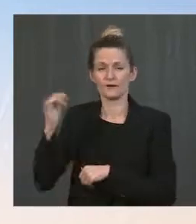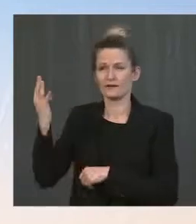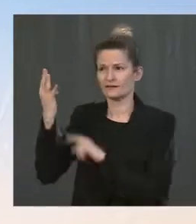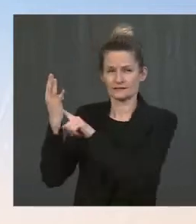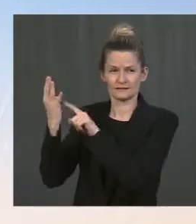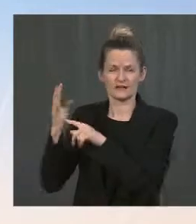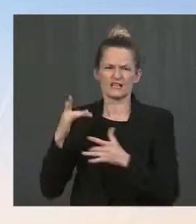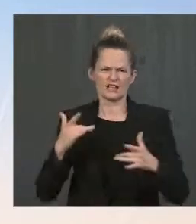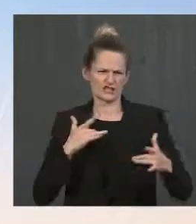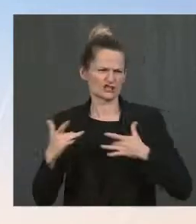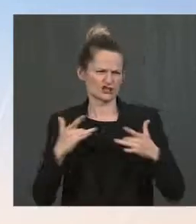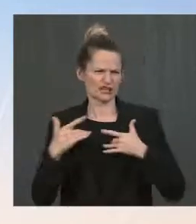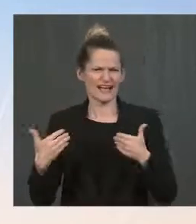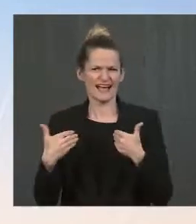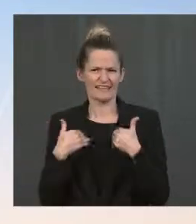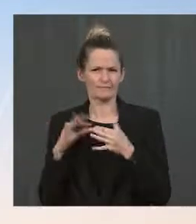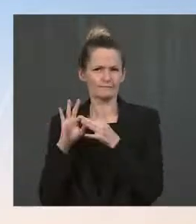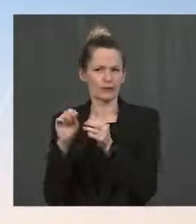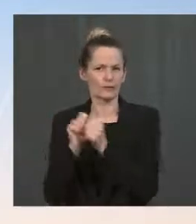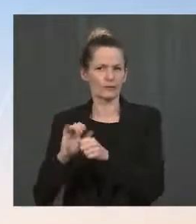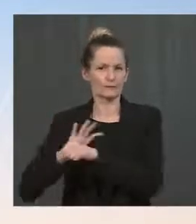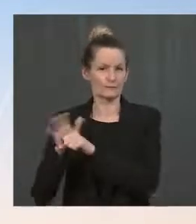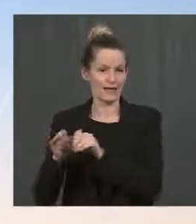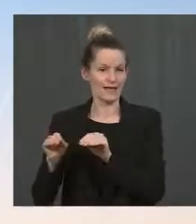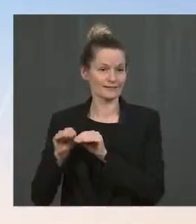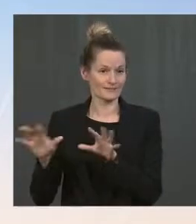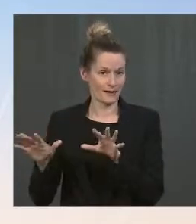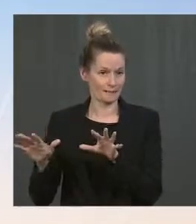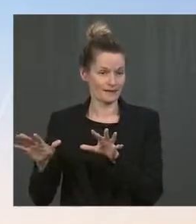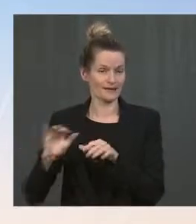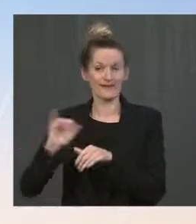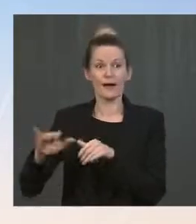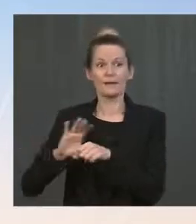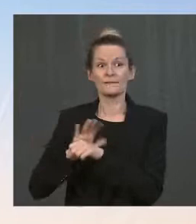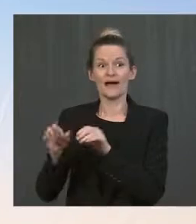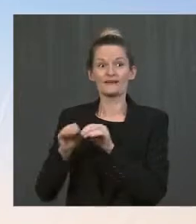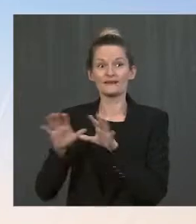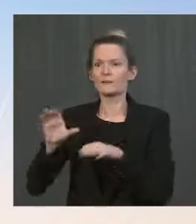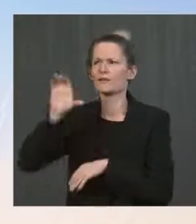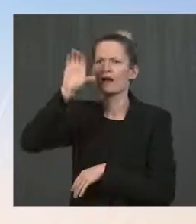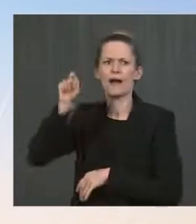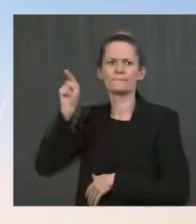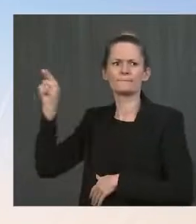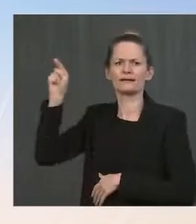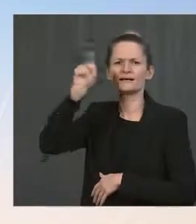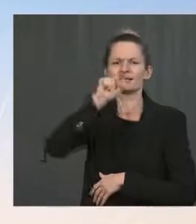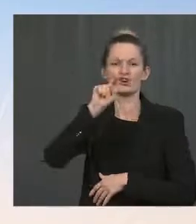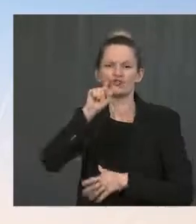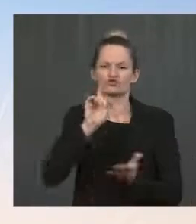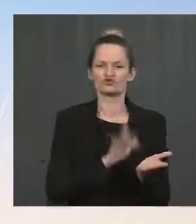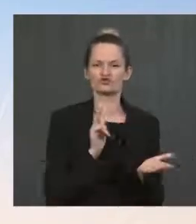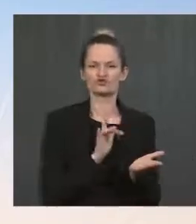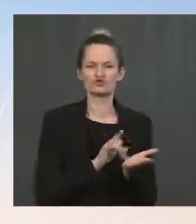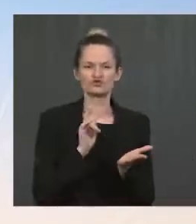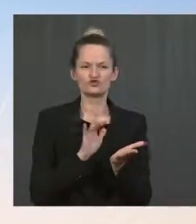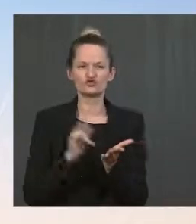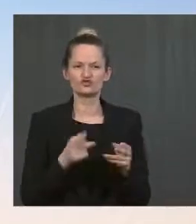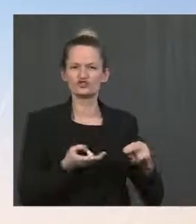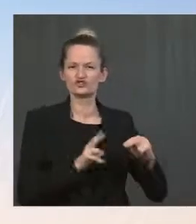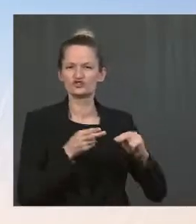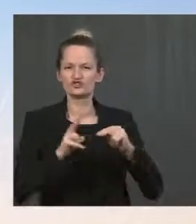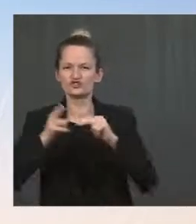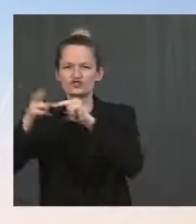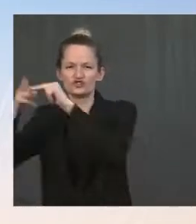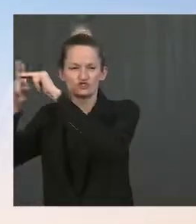price increases in a way that hurts consumers who are going to the grocery store and also isn't benefiting the